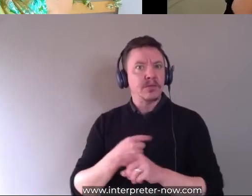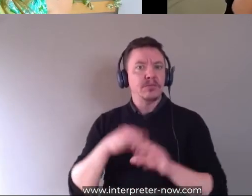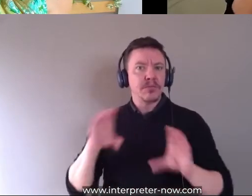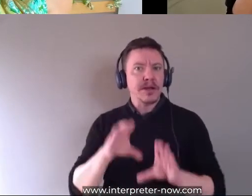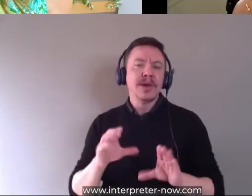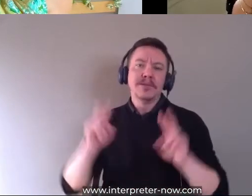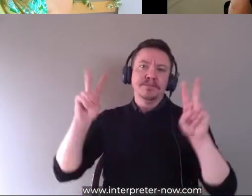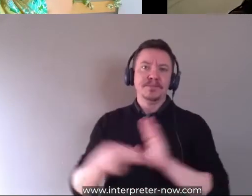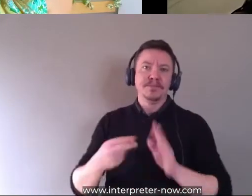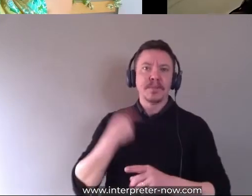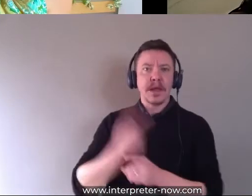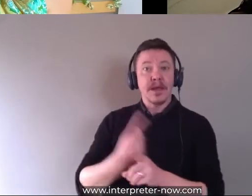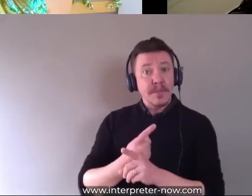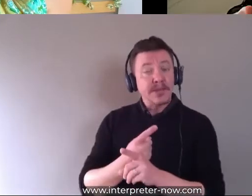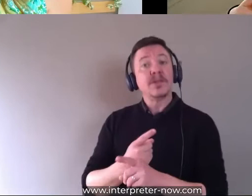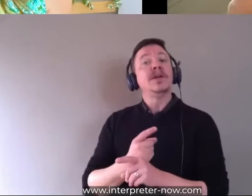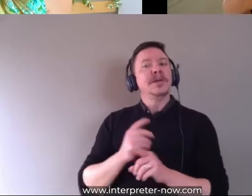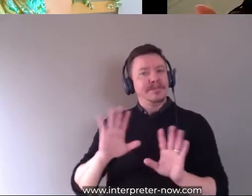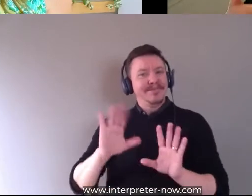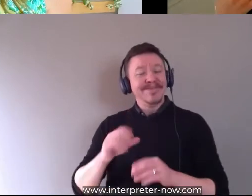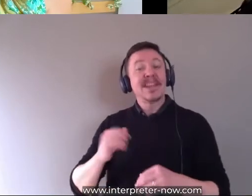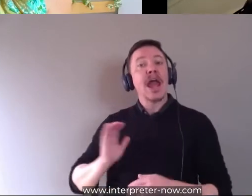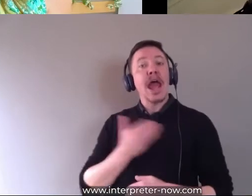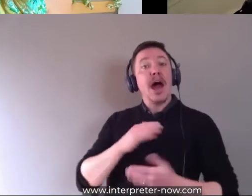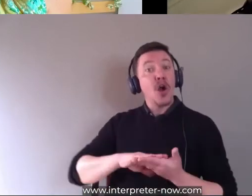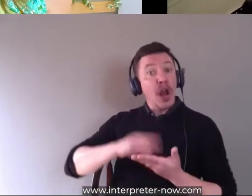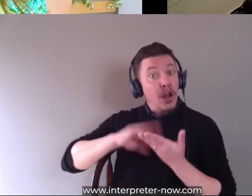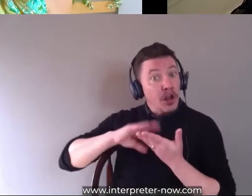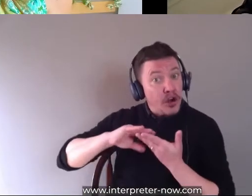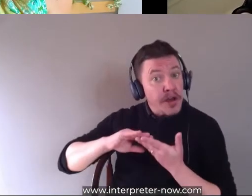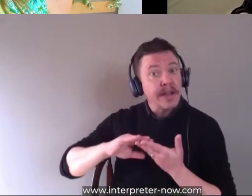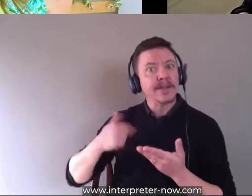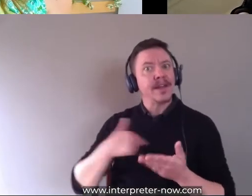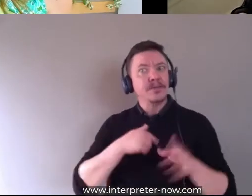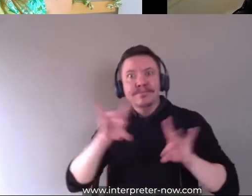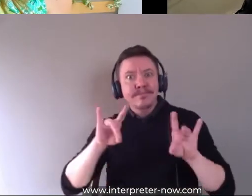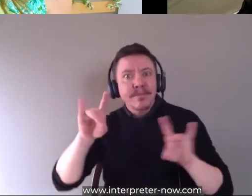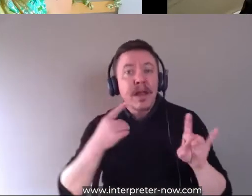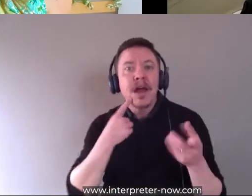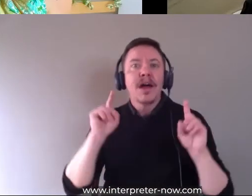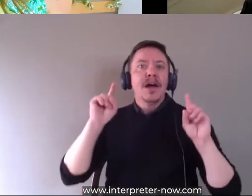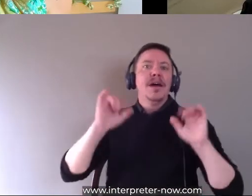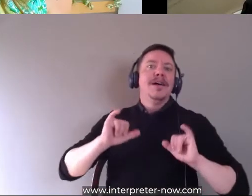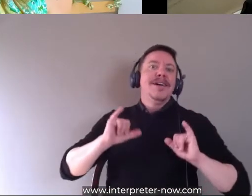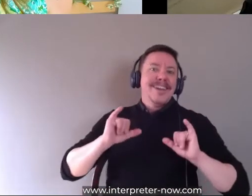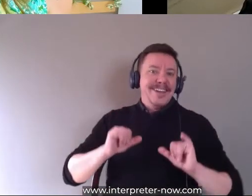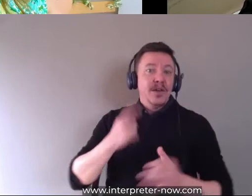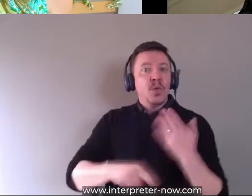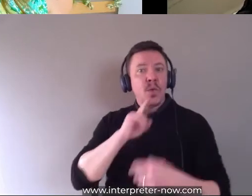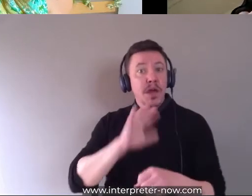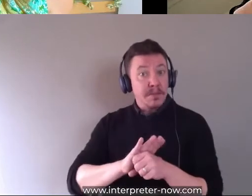yet, these learnings that we have found and made and discovered. And so what I commit to